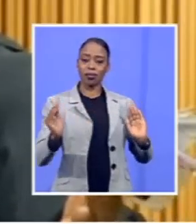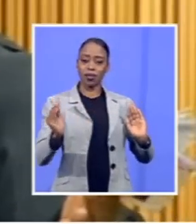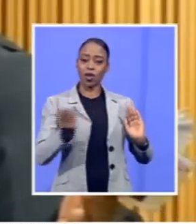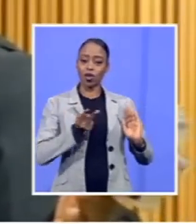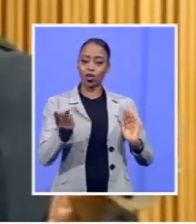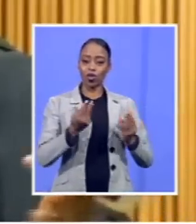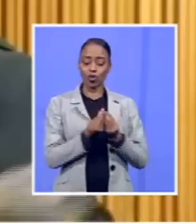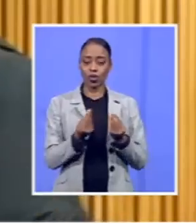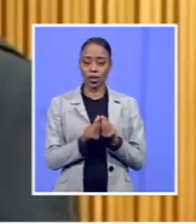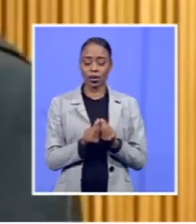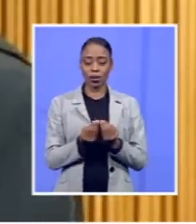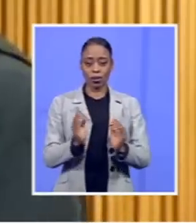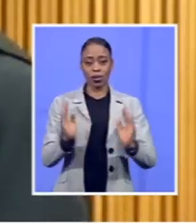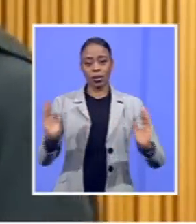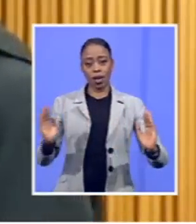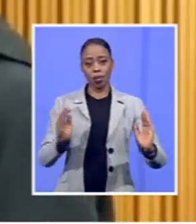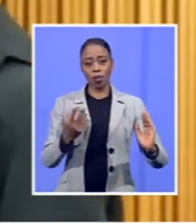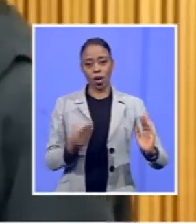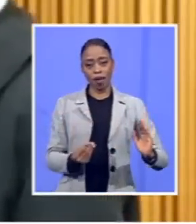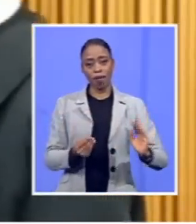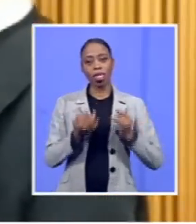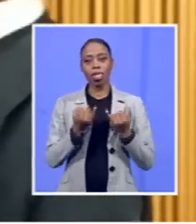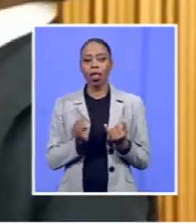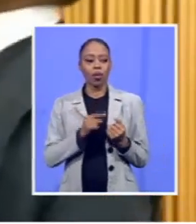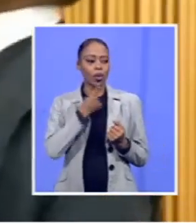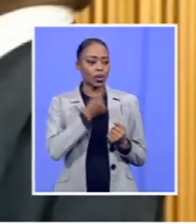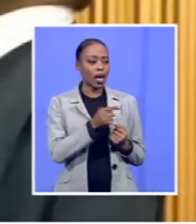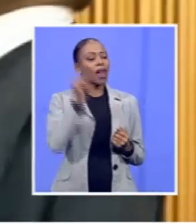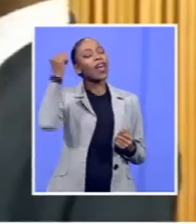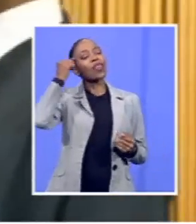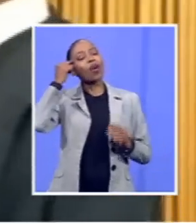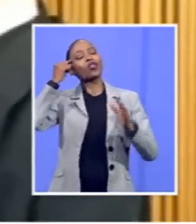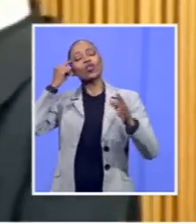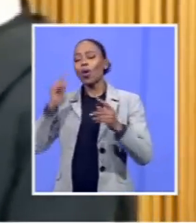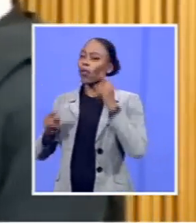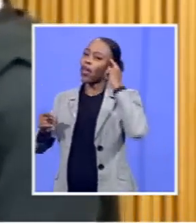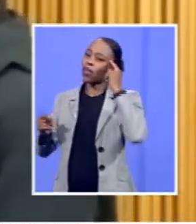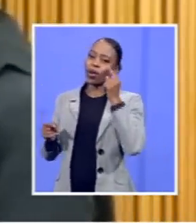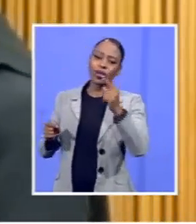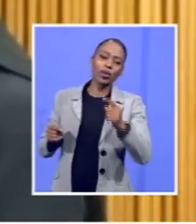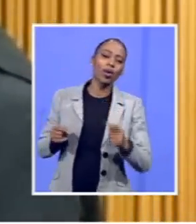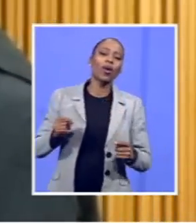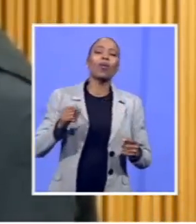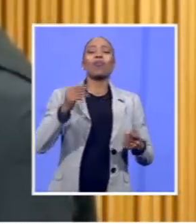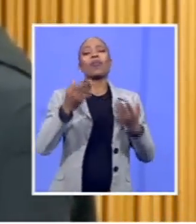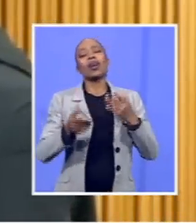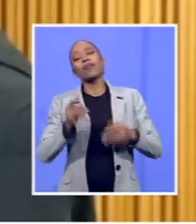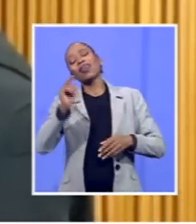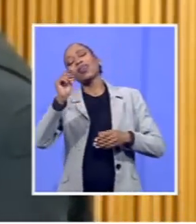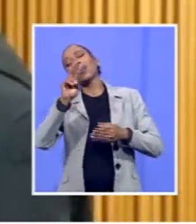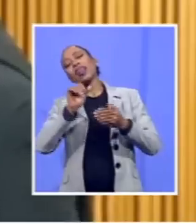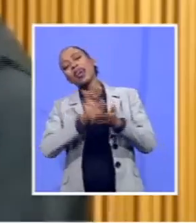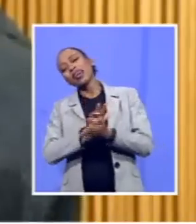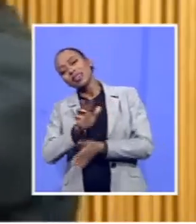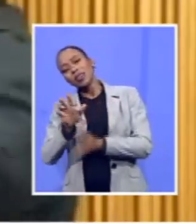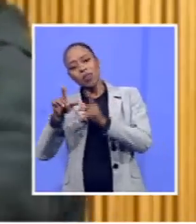things. So we can't say, no, they thought that sometime in 2018 there'll be a